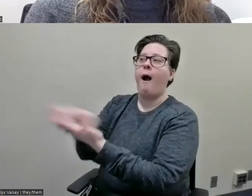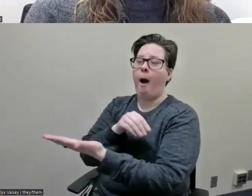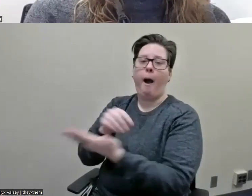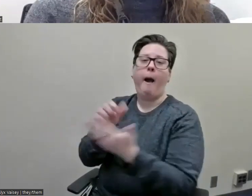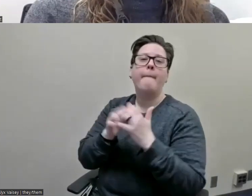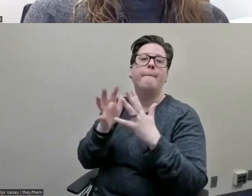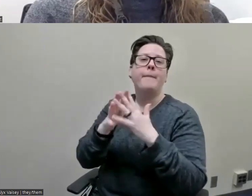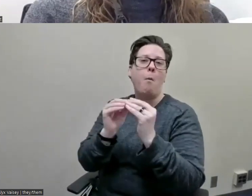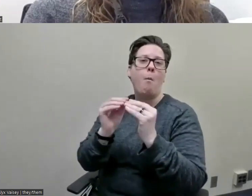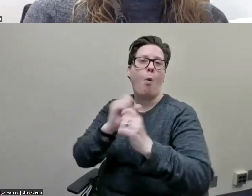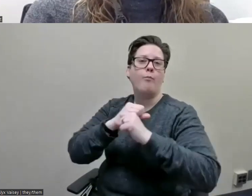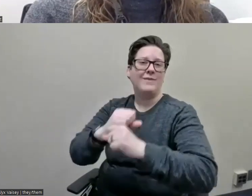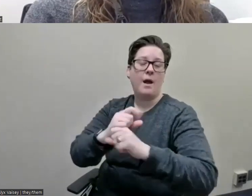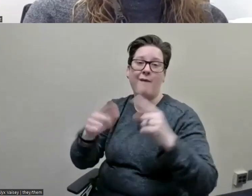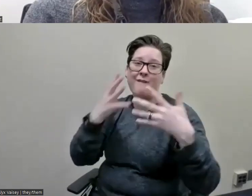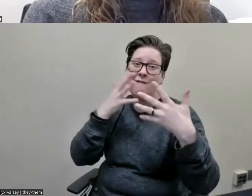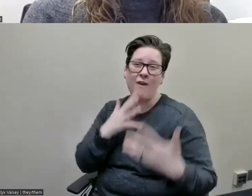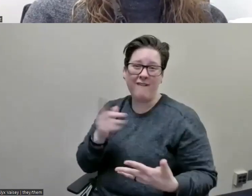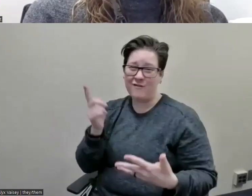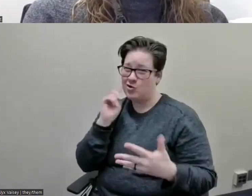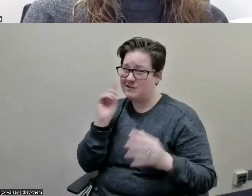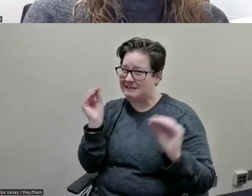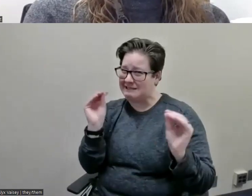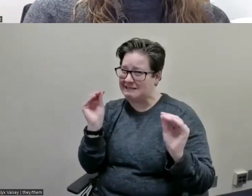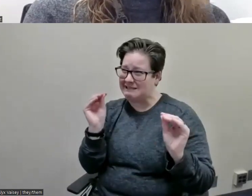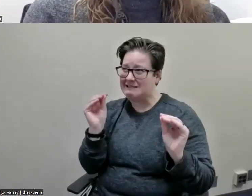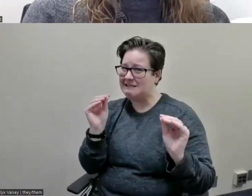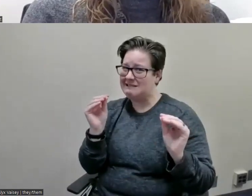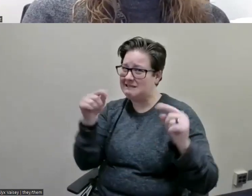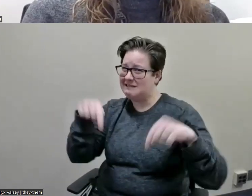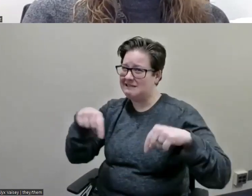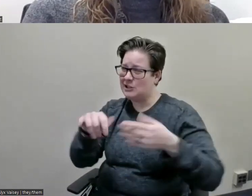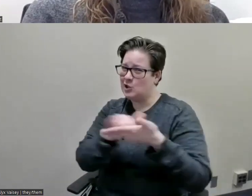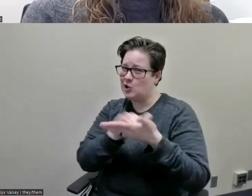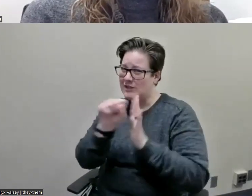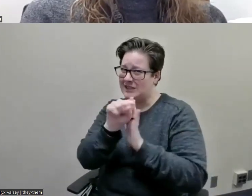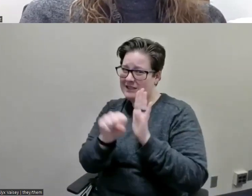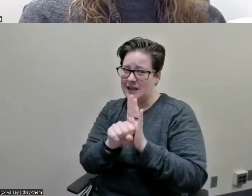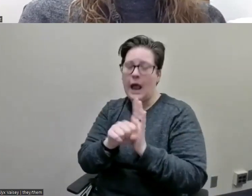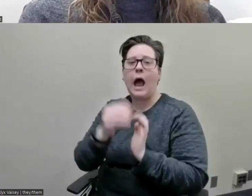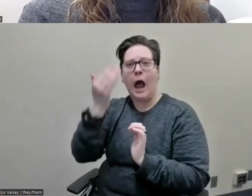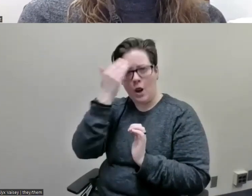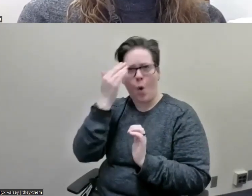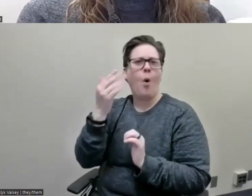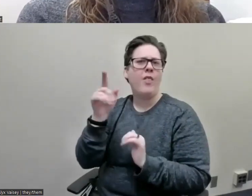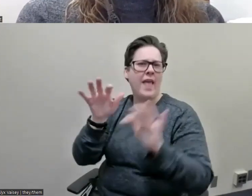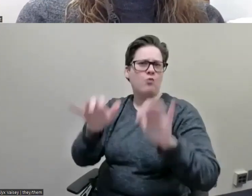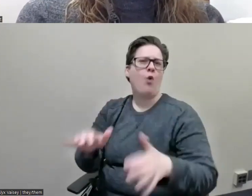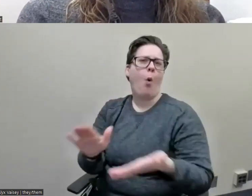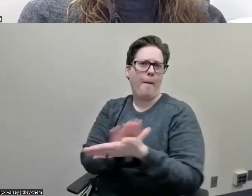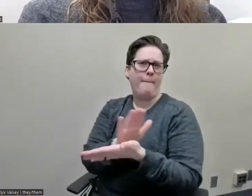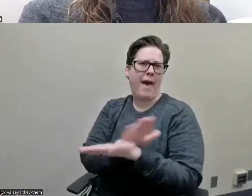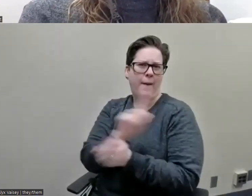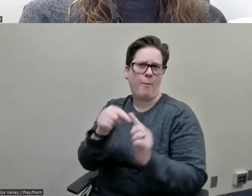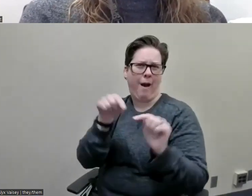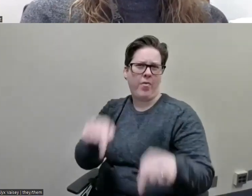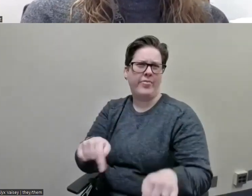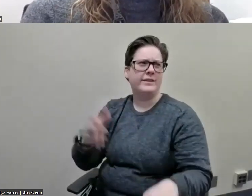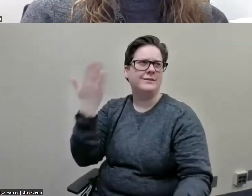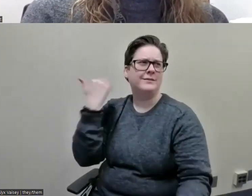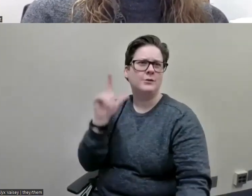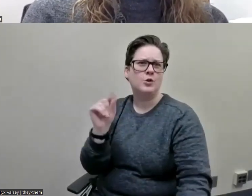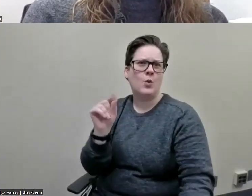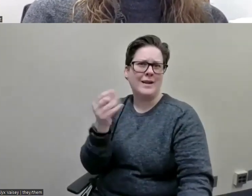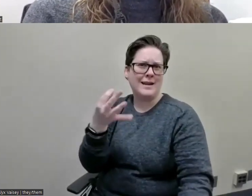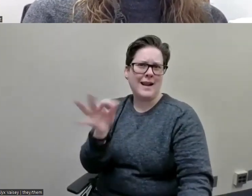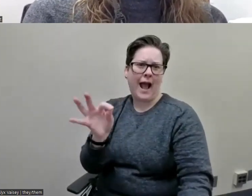in other states. Unfortunately, I haven't heard much about what's happening in New York State. There was a white paper about this back in, I think, 2019,